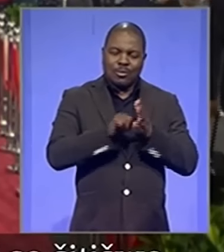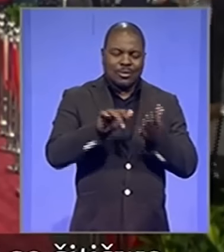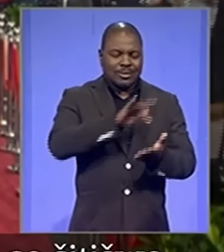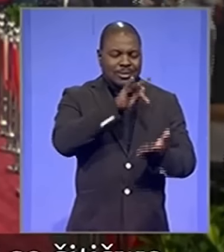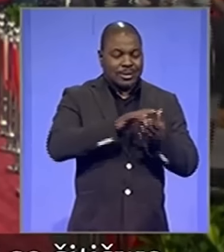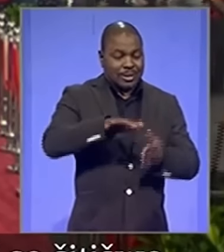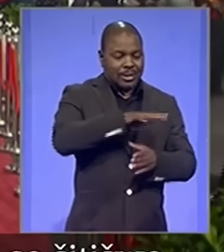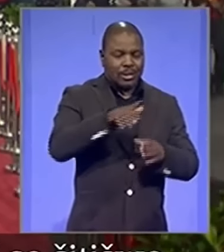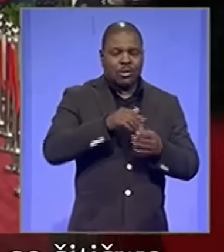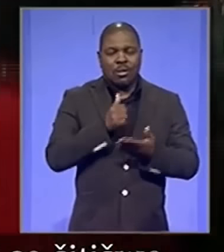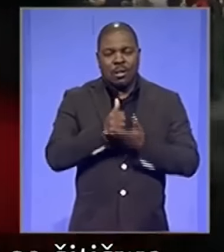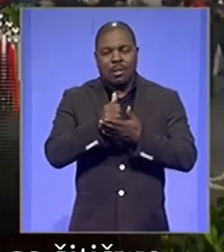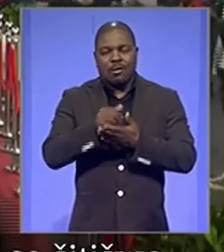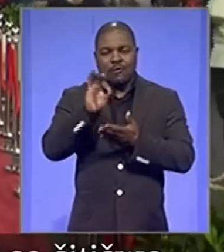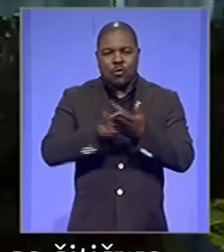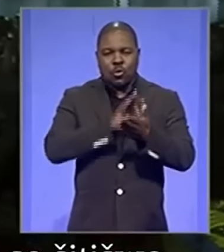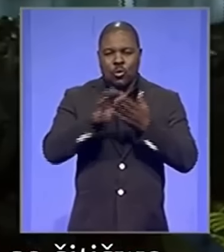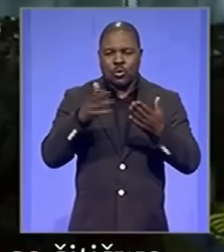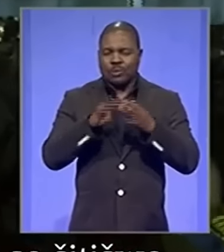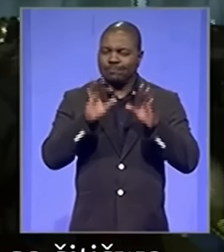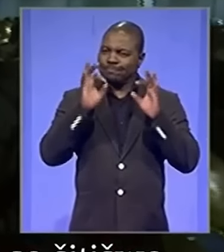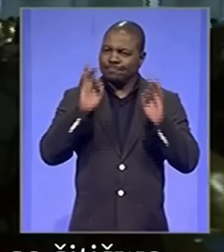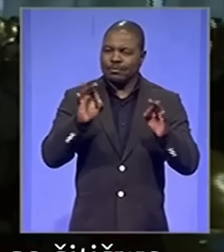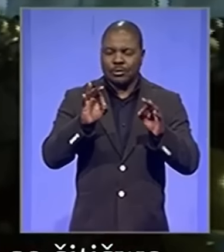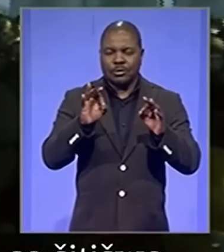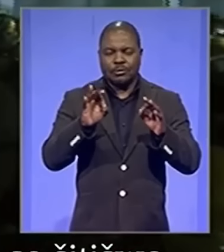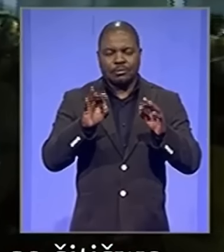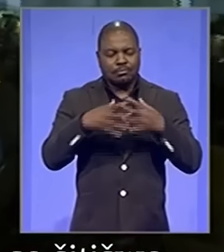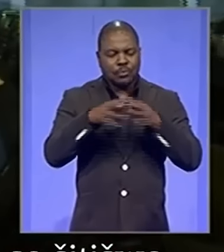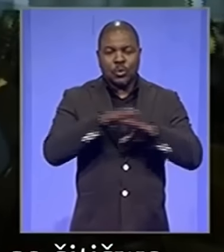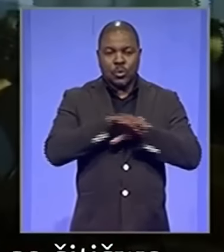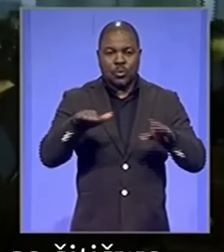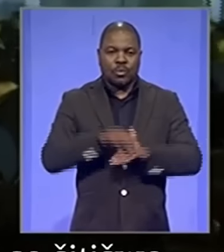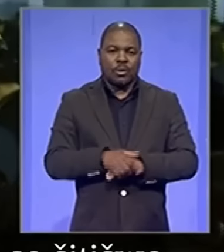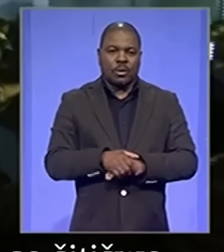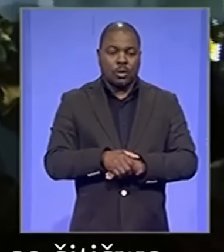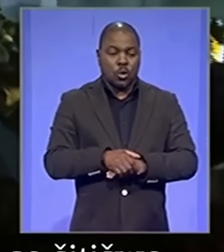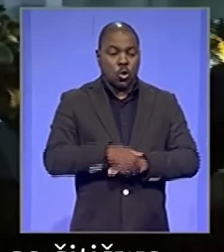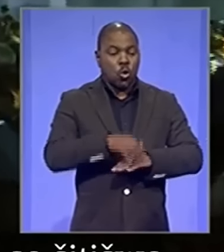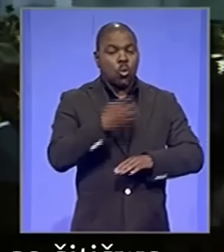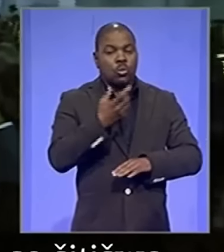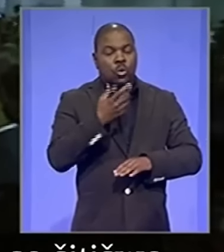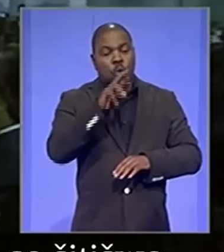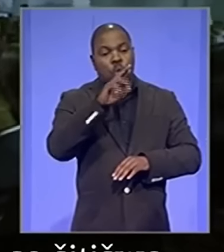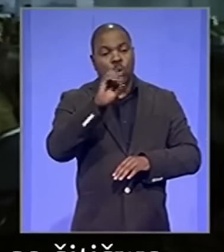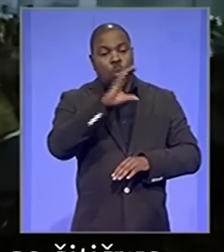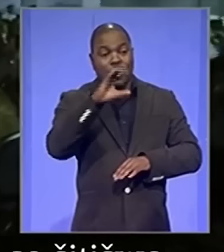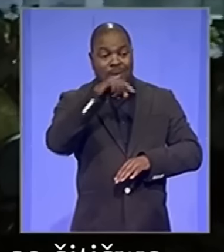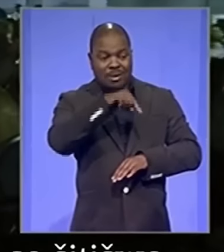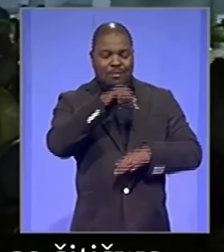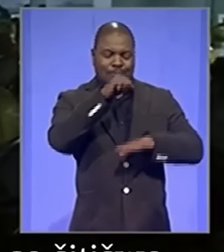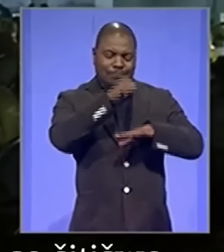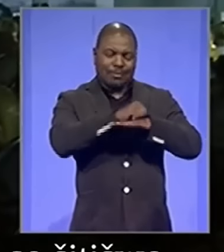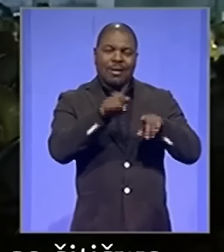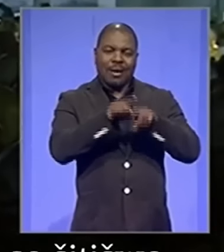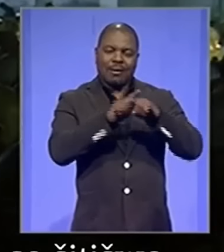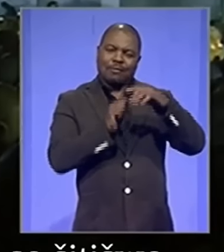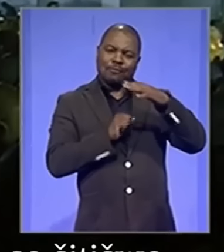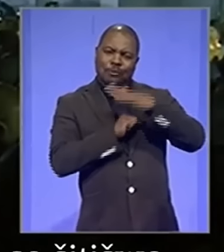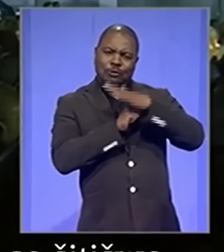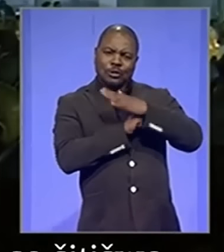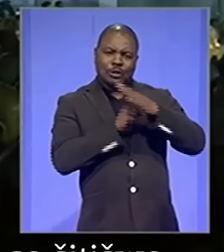bosodi. This rock is the foundation upon which transparency rests. All